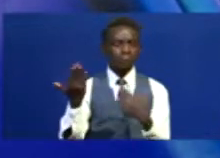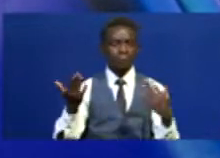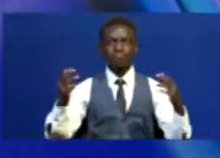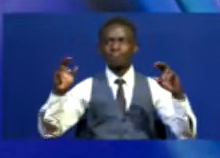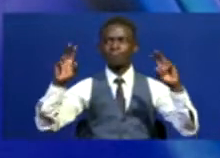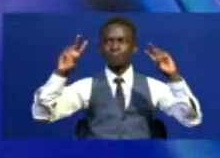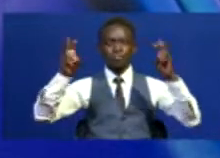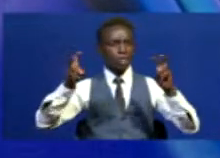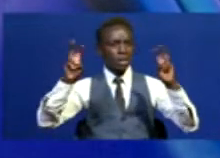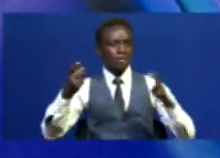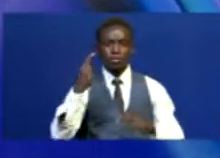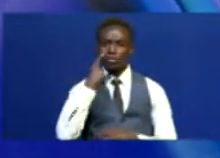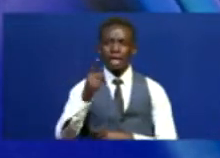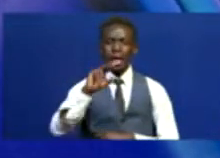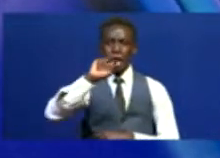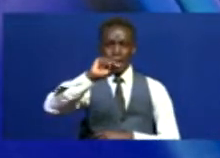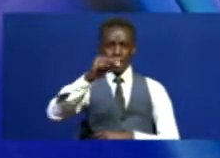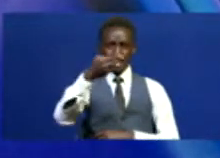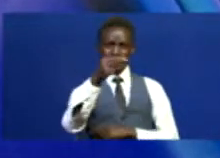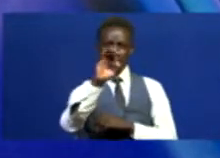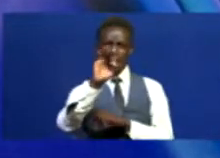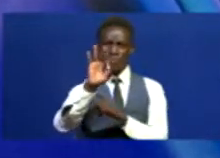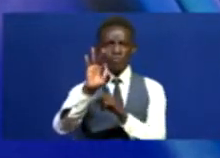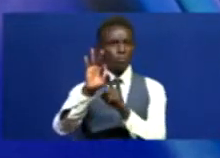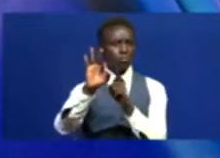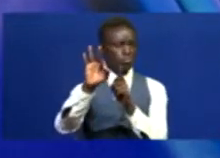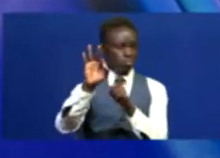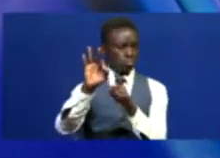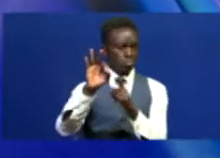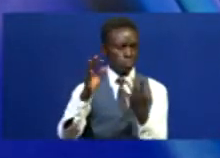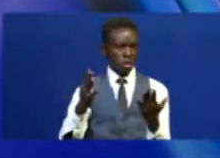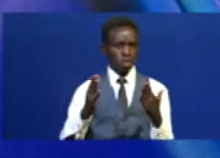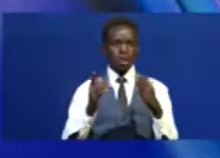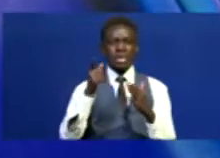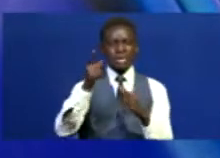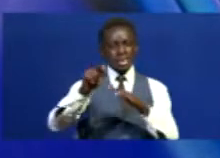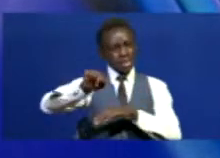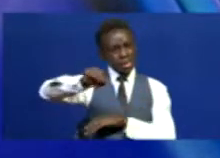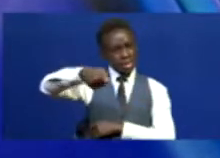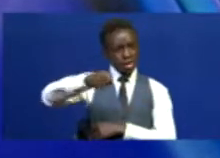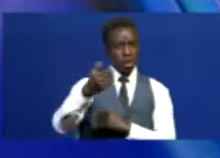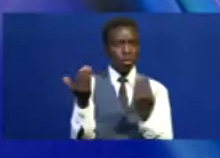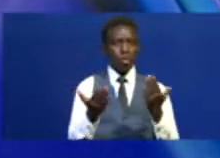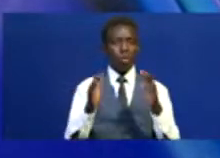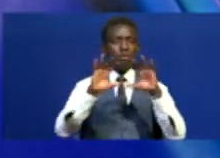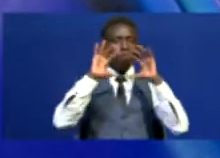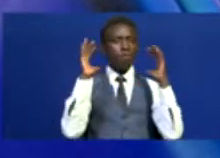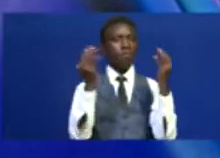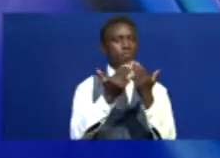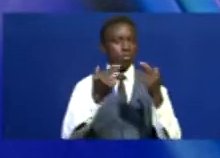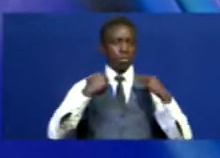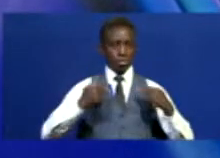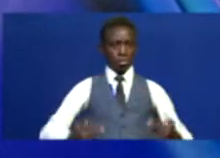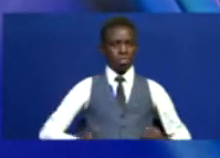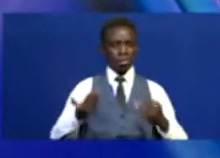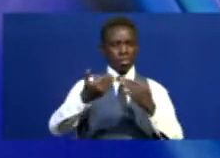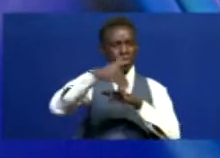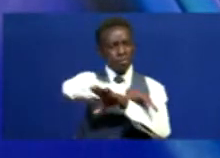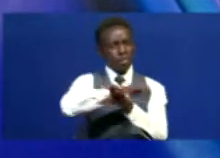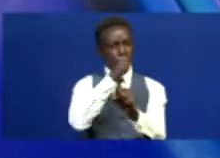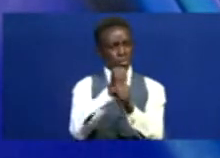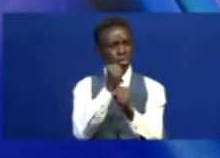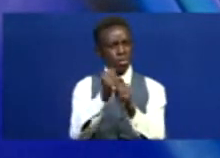the NHIF, it is at the core of universal health coverage. What are you doing to help